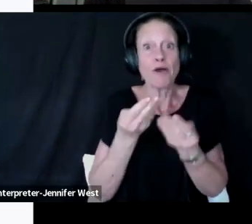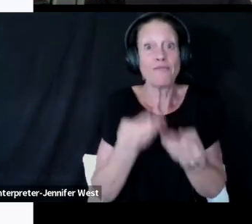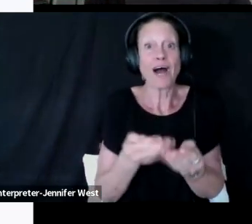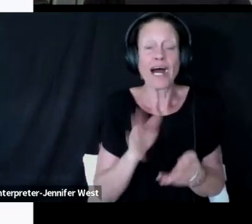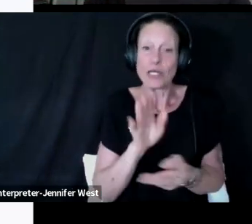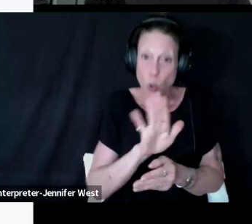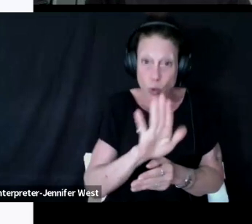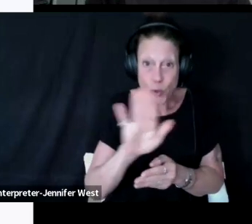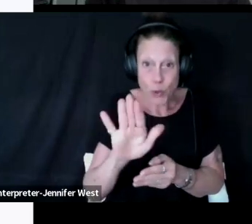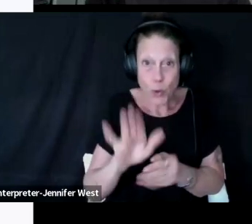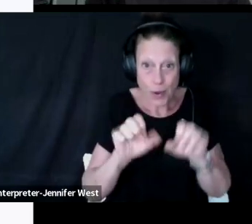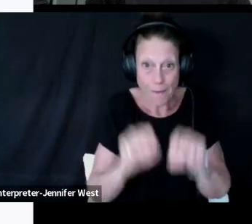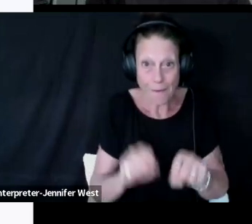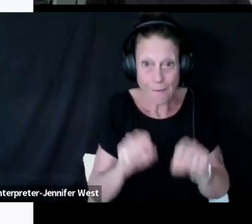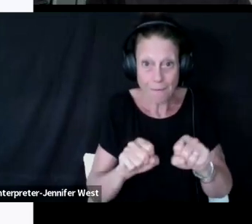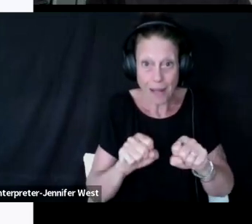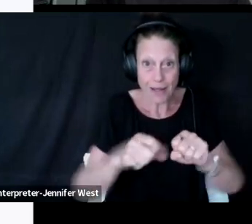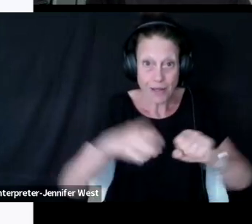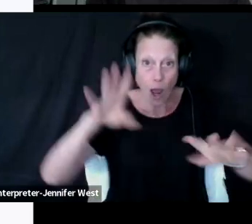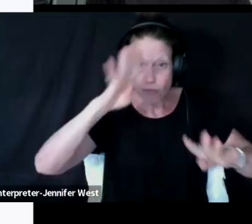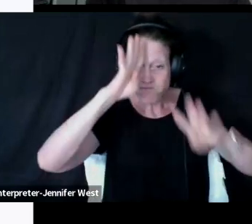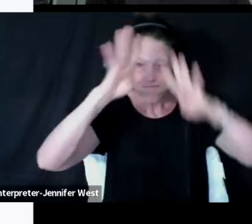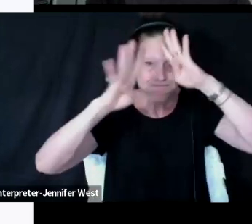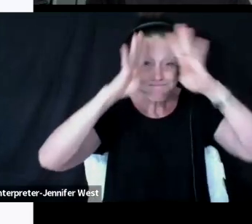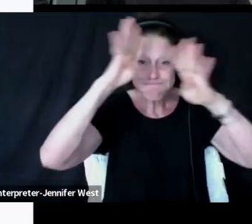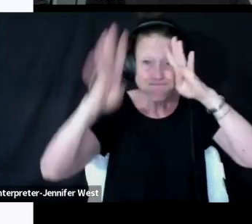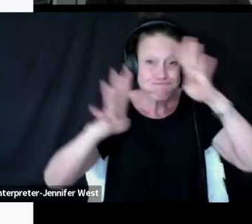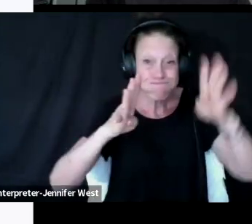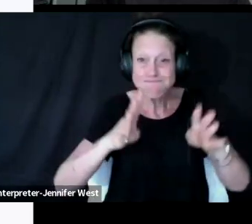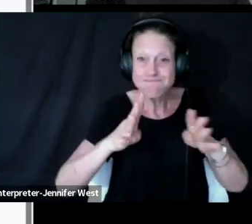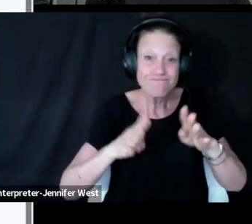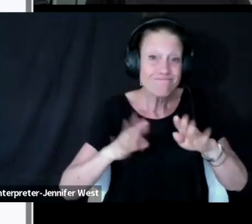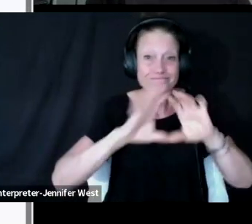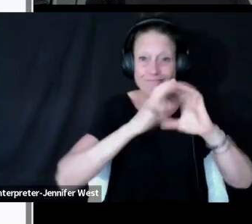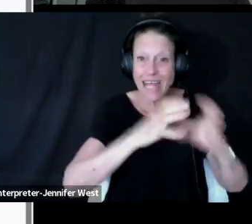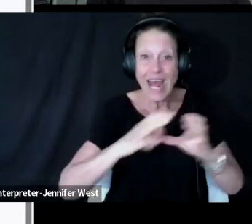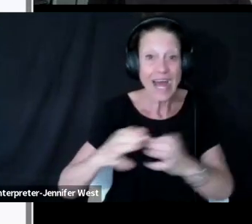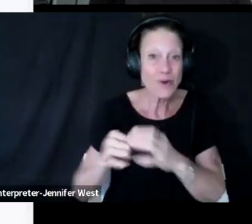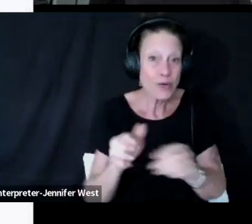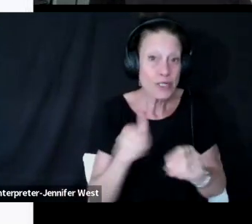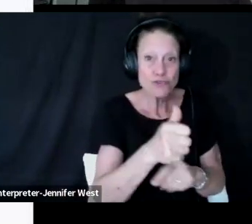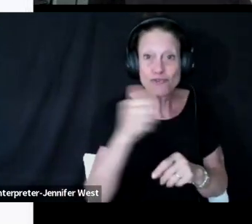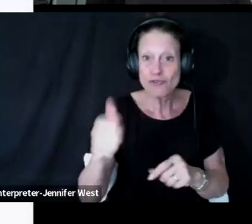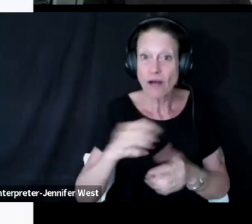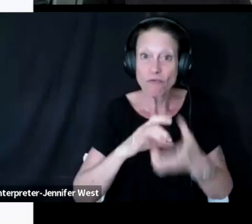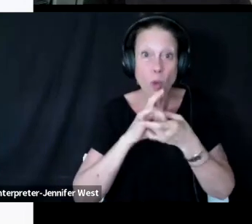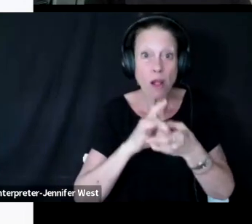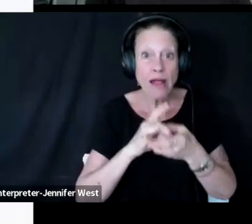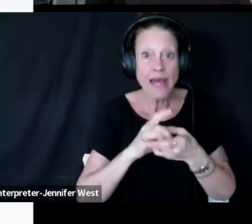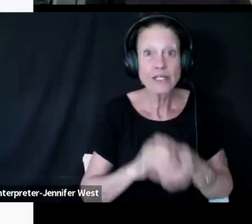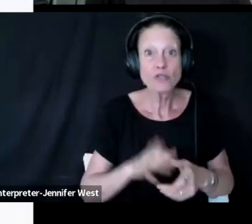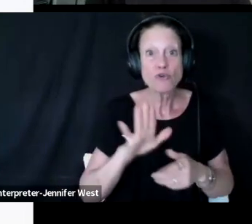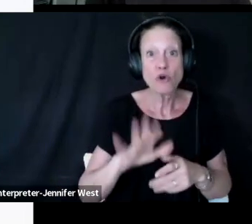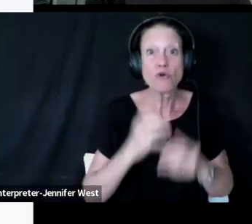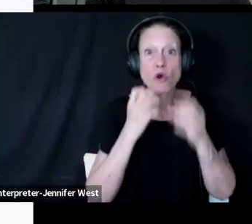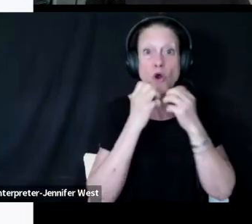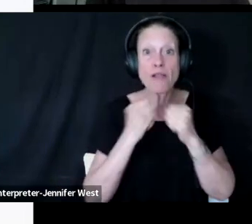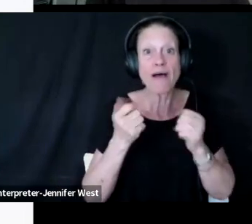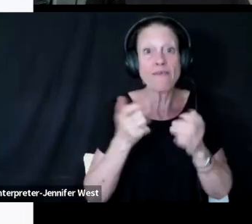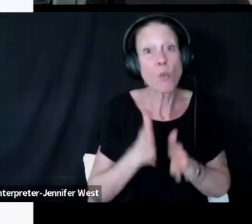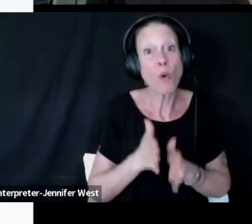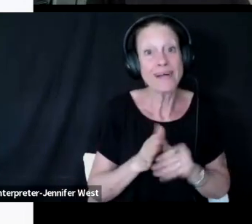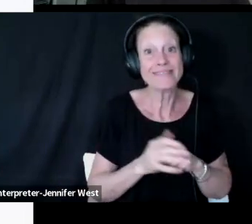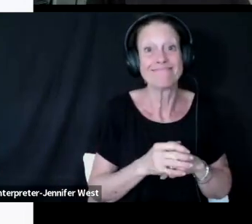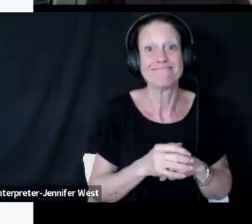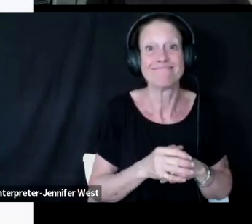categories. So you can add as many of these main categories as you'd like to. Now, underneath each of these main categories are